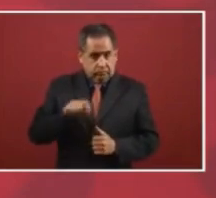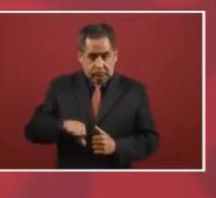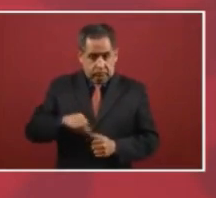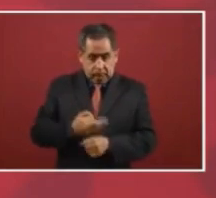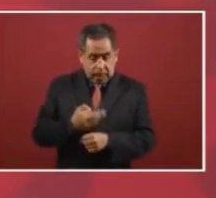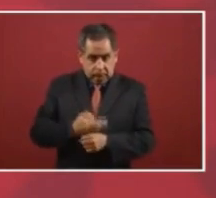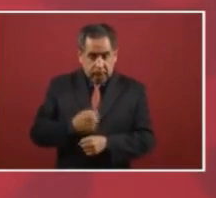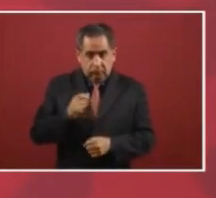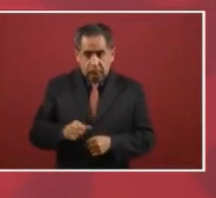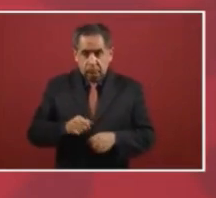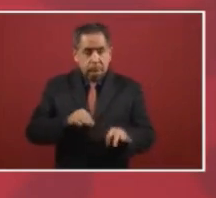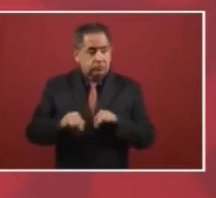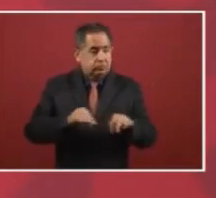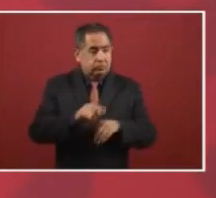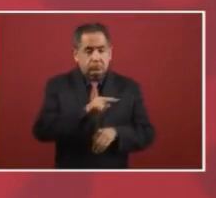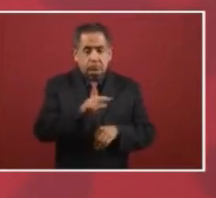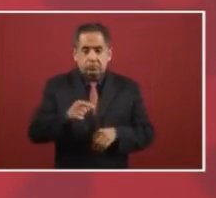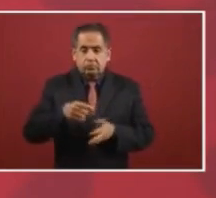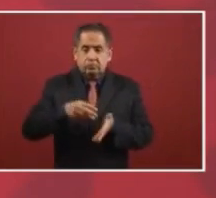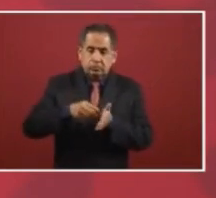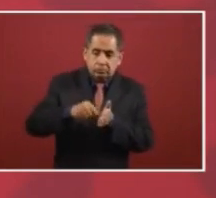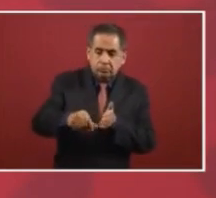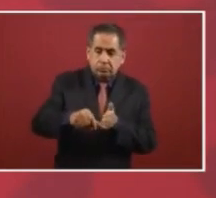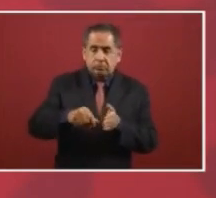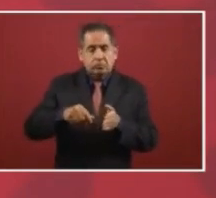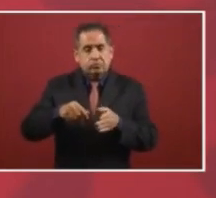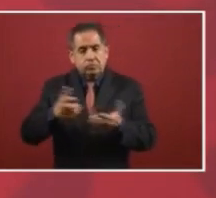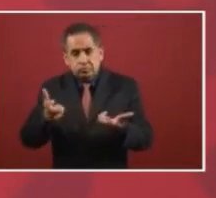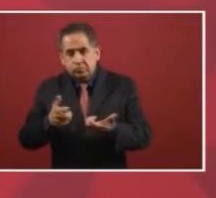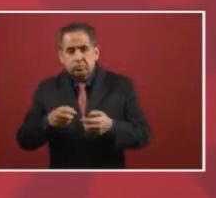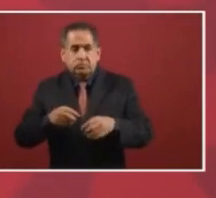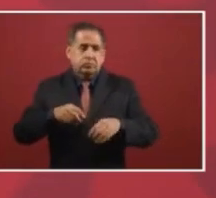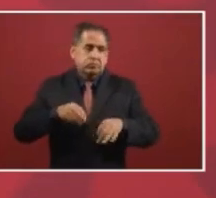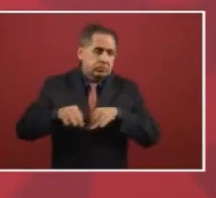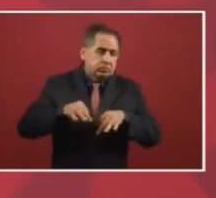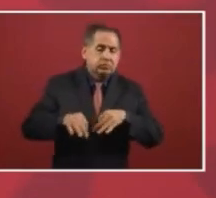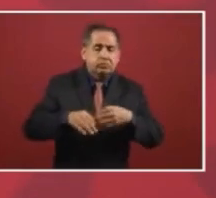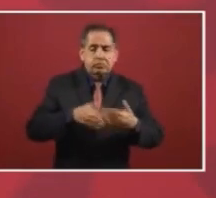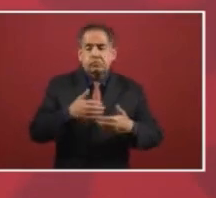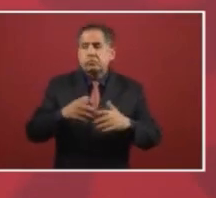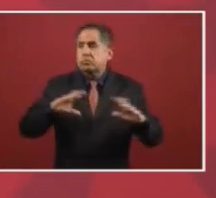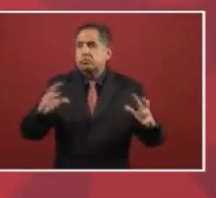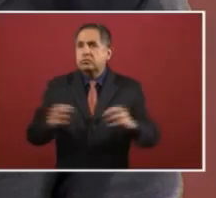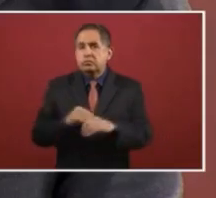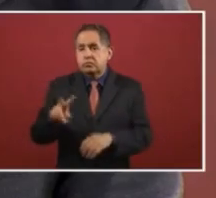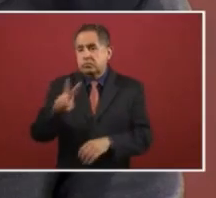today we are working on planting